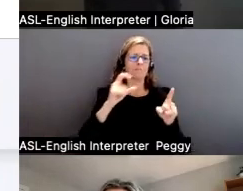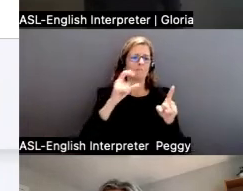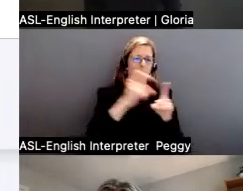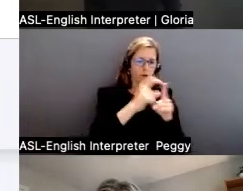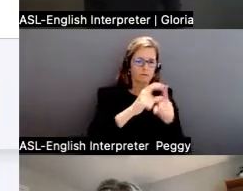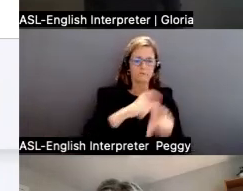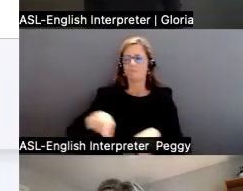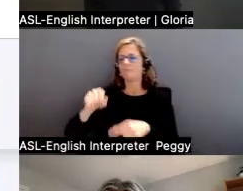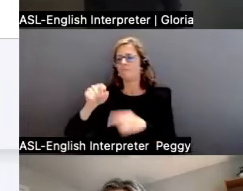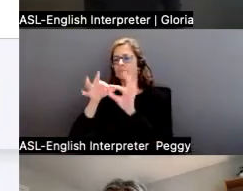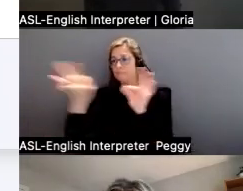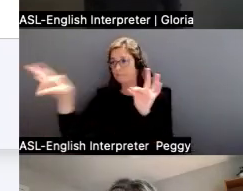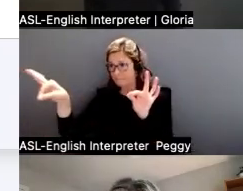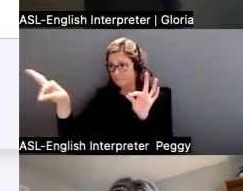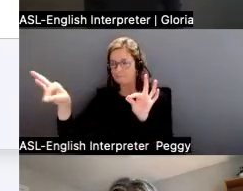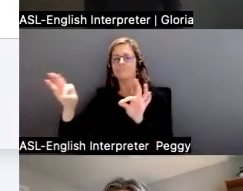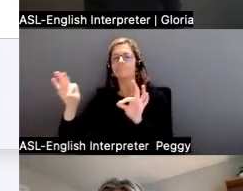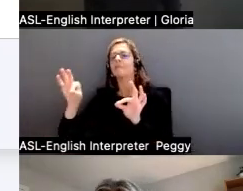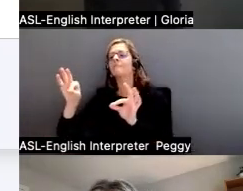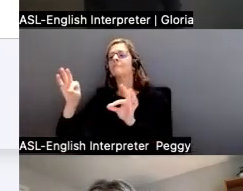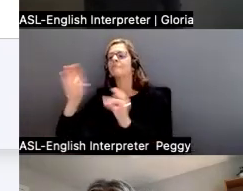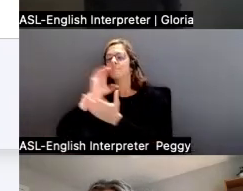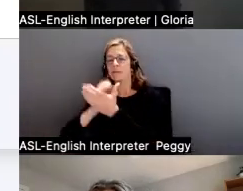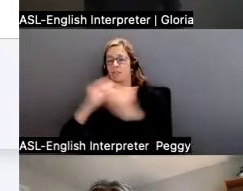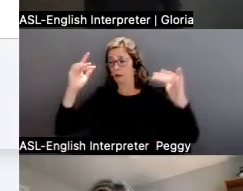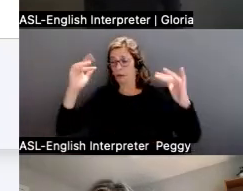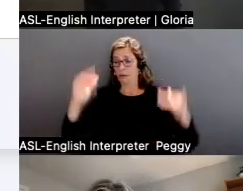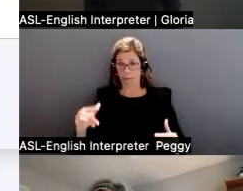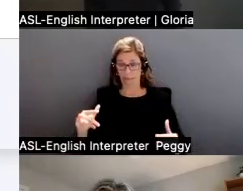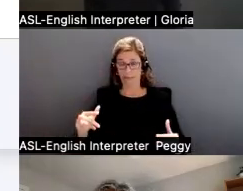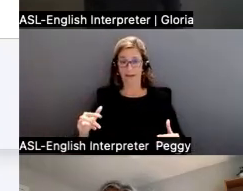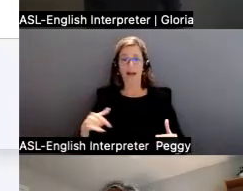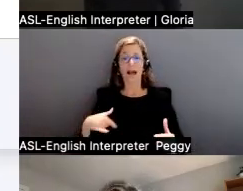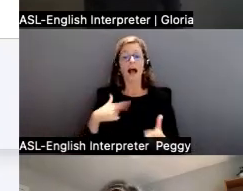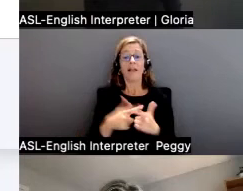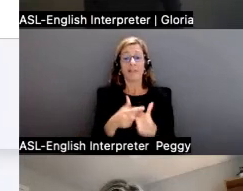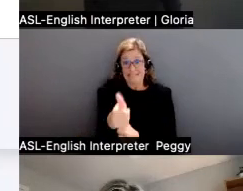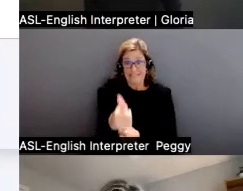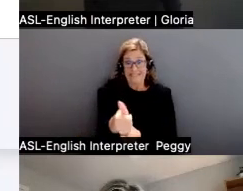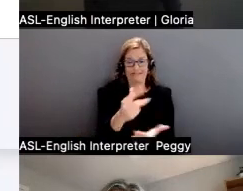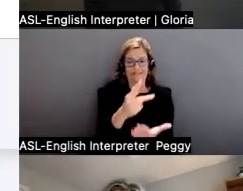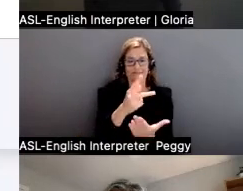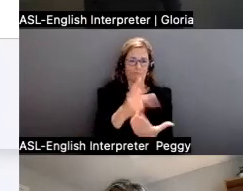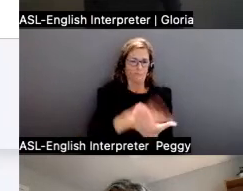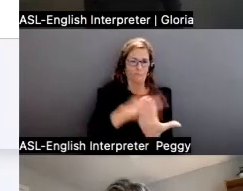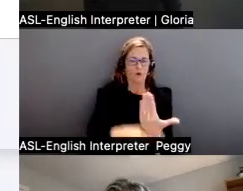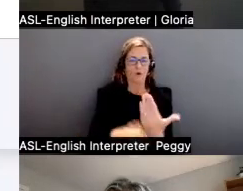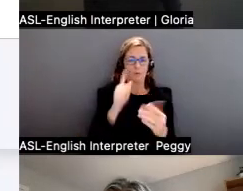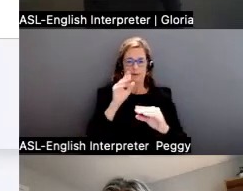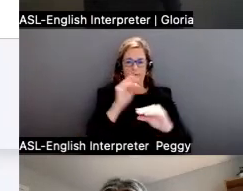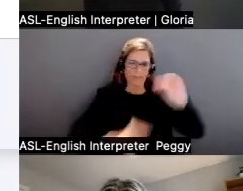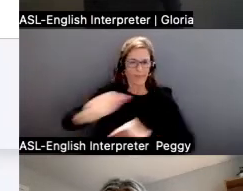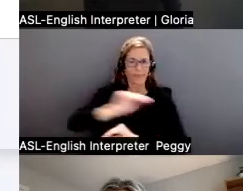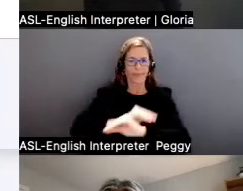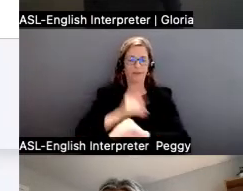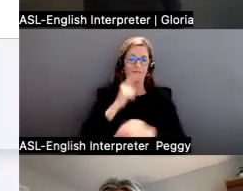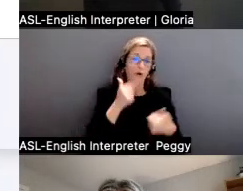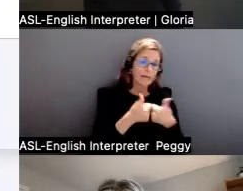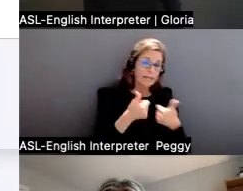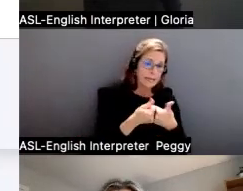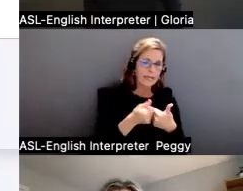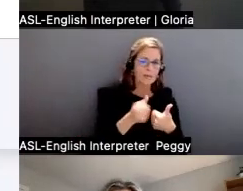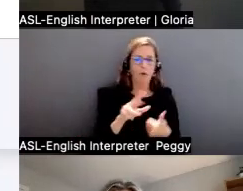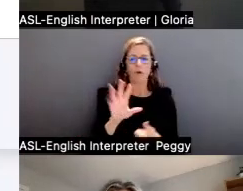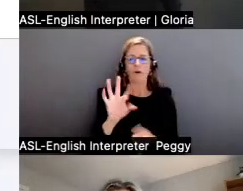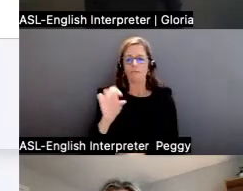system scrambles it into flashcards, learning activities, or games so the learners can use it. So it's not very complicated to build that